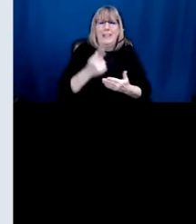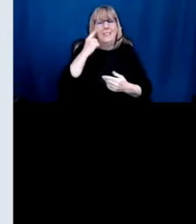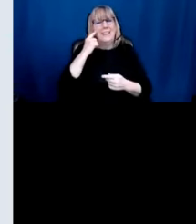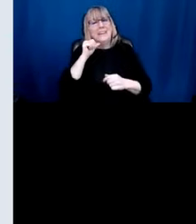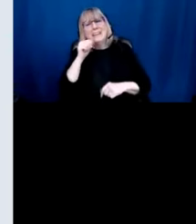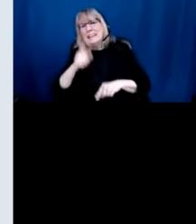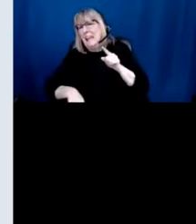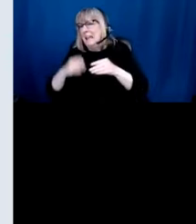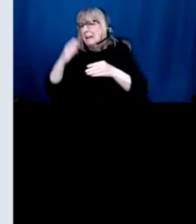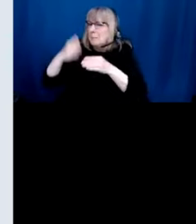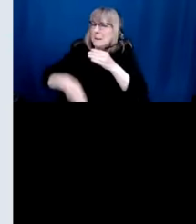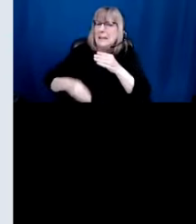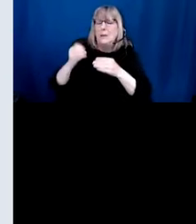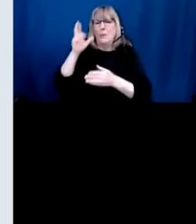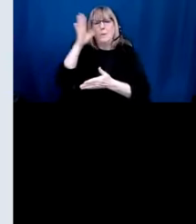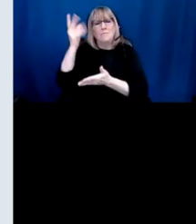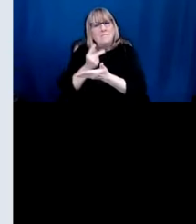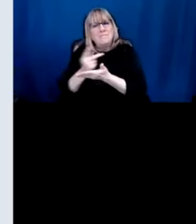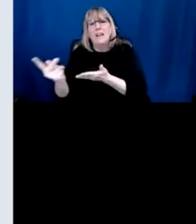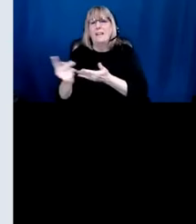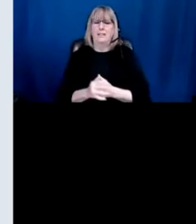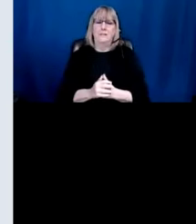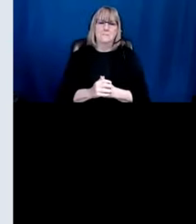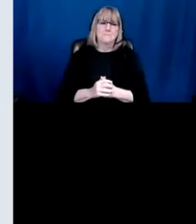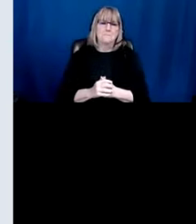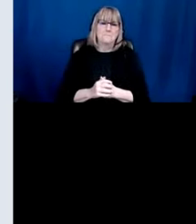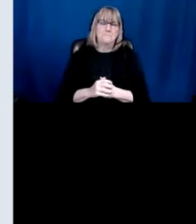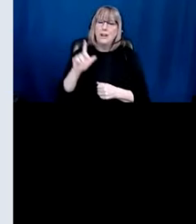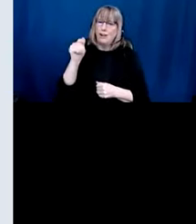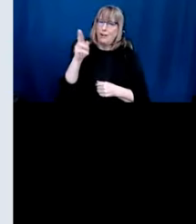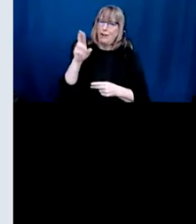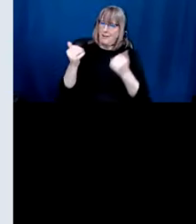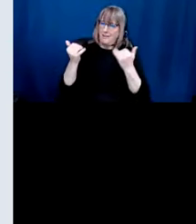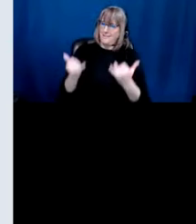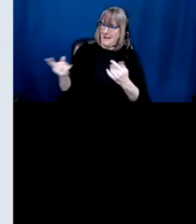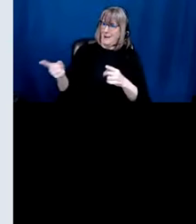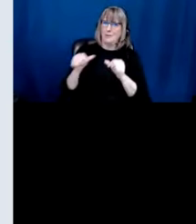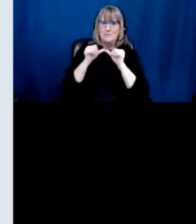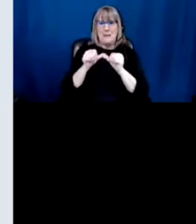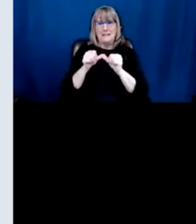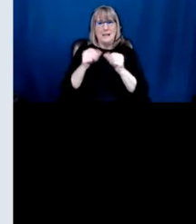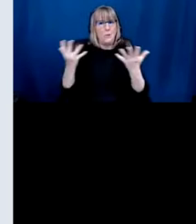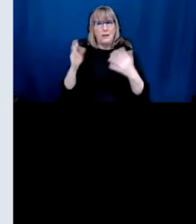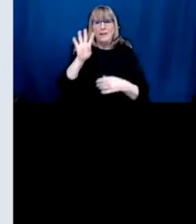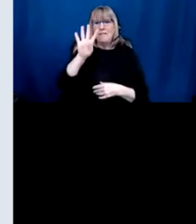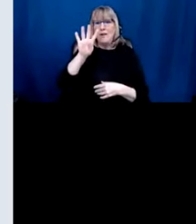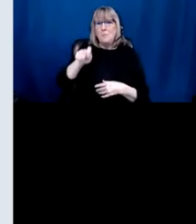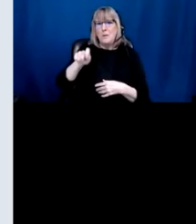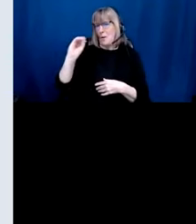y tenía muy bajas expectativas de cómo iba a resultar.